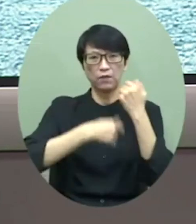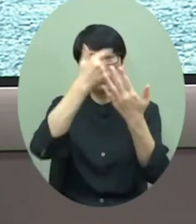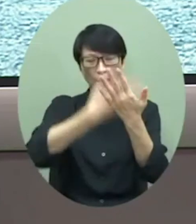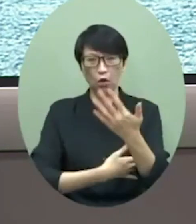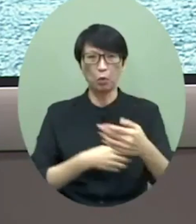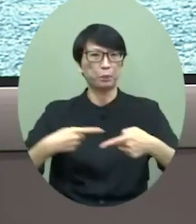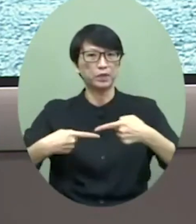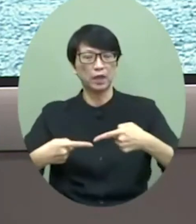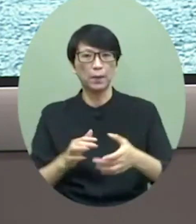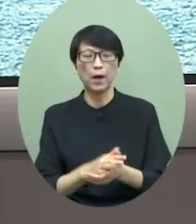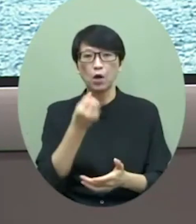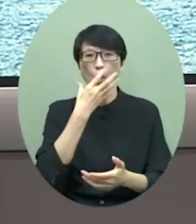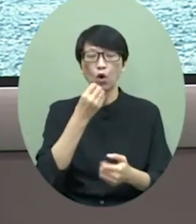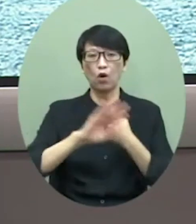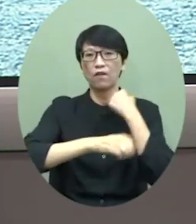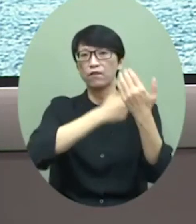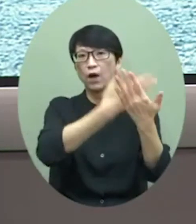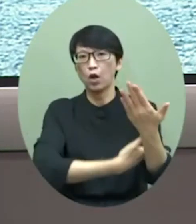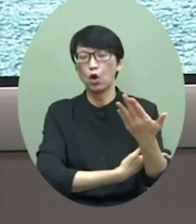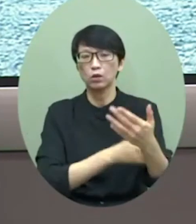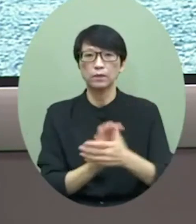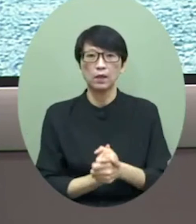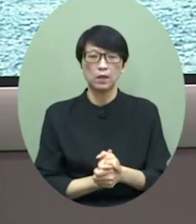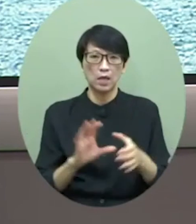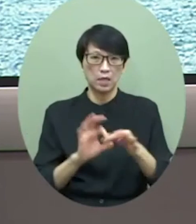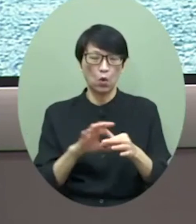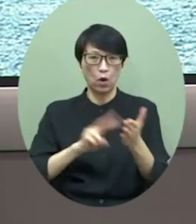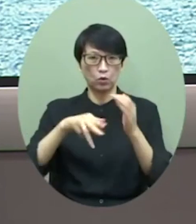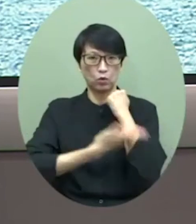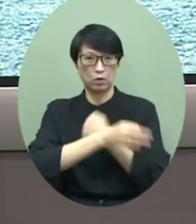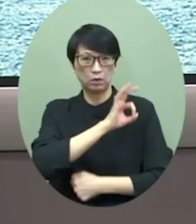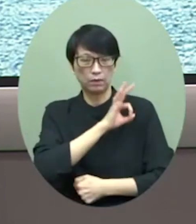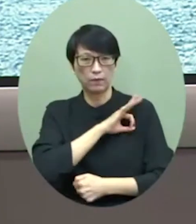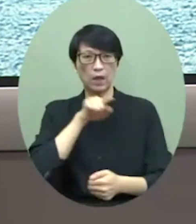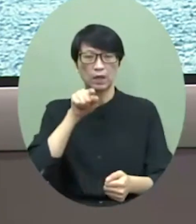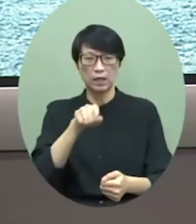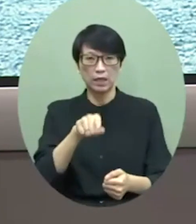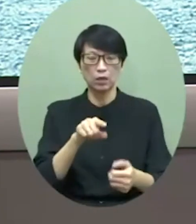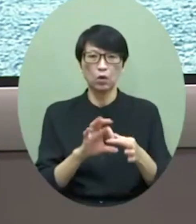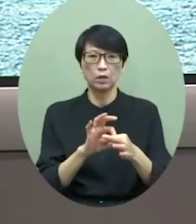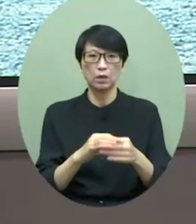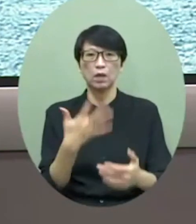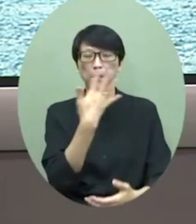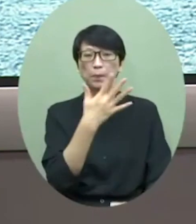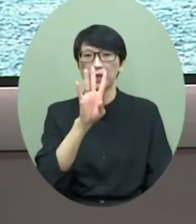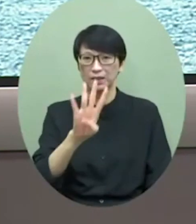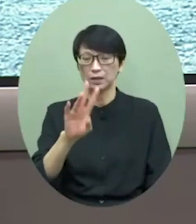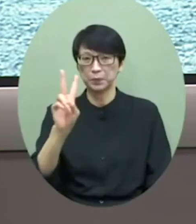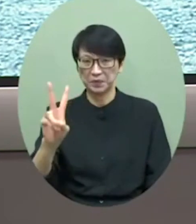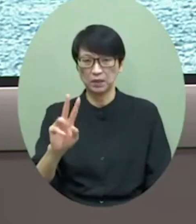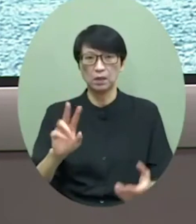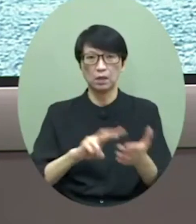not legal professionals. They have looked at all the relevant legislation in Hong Kong, see which is relevant. Now, of course,